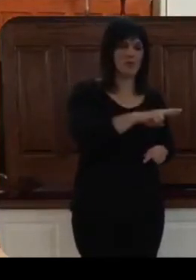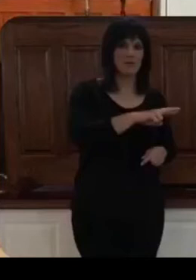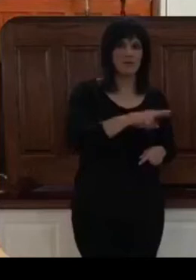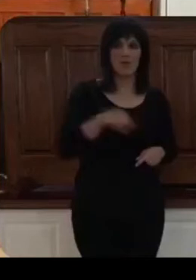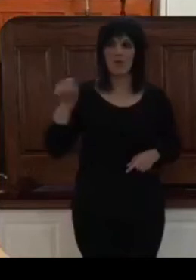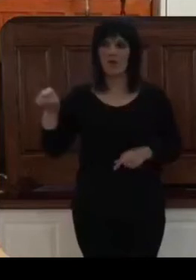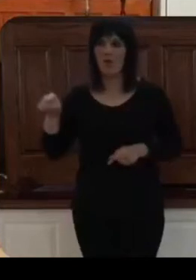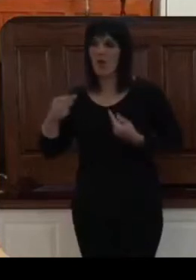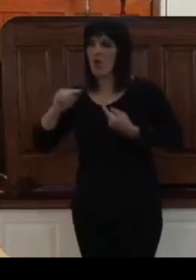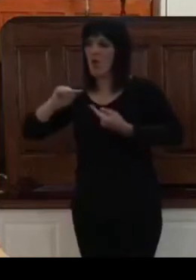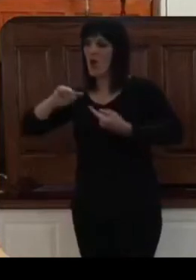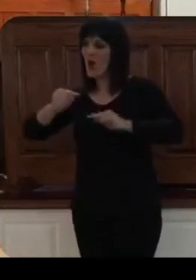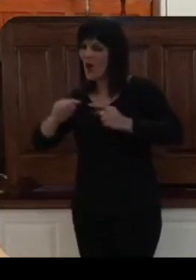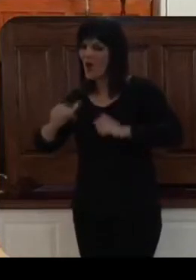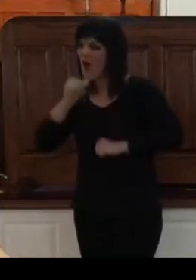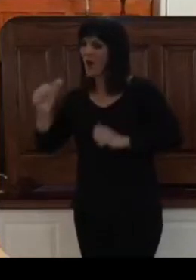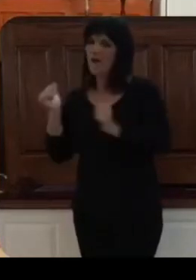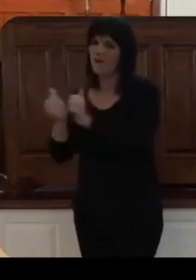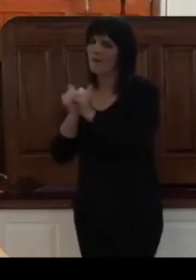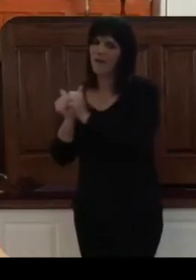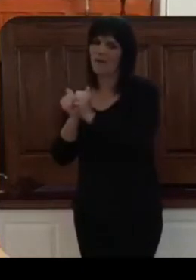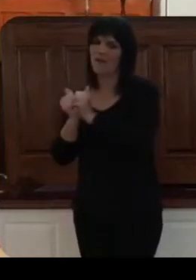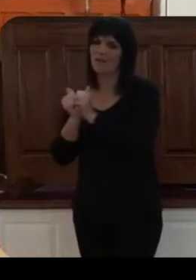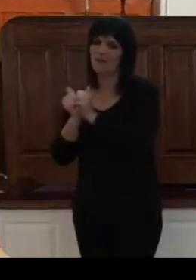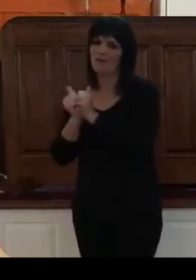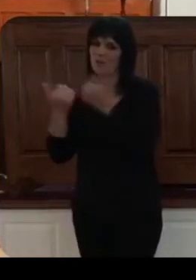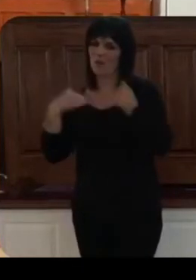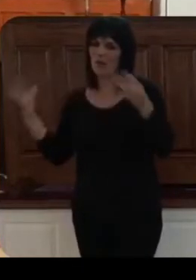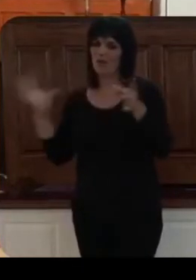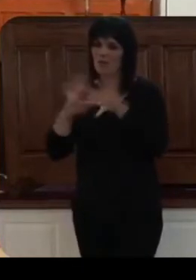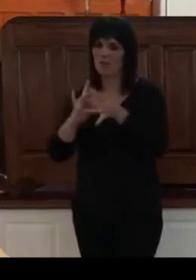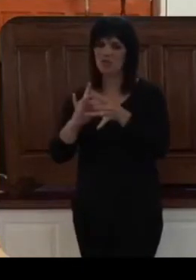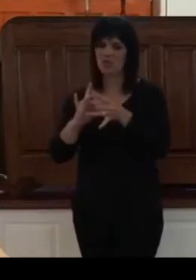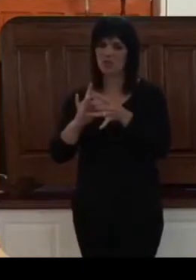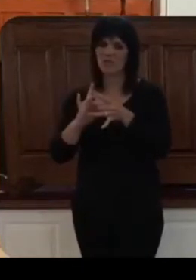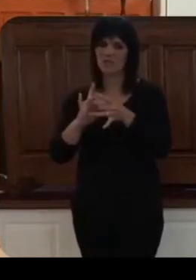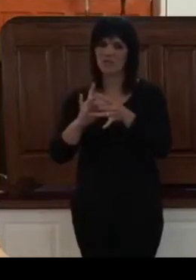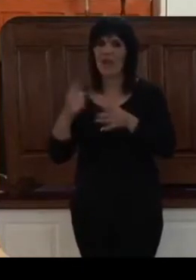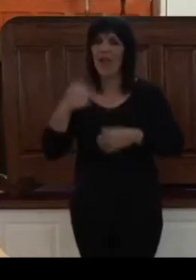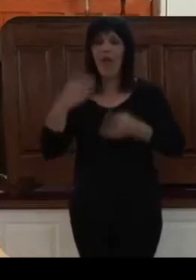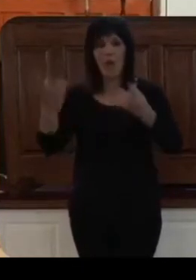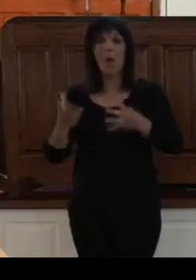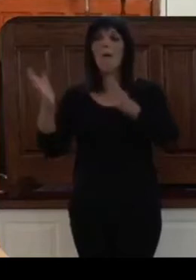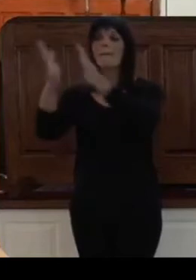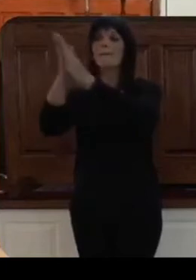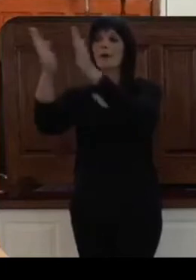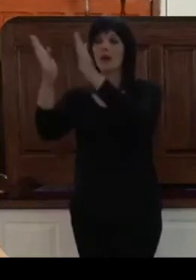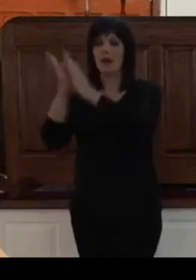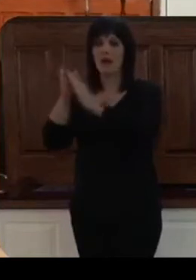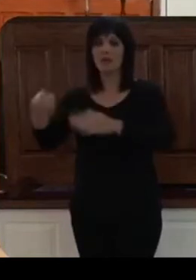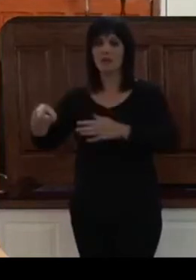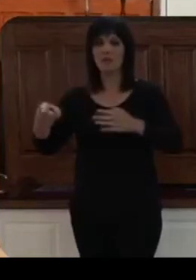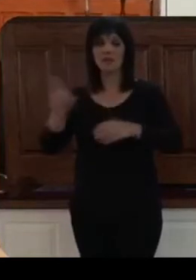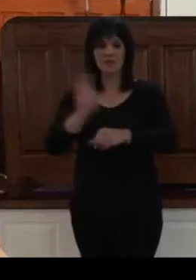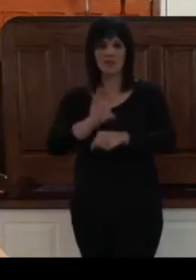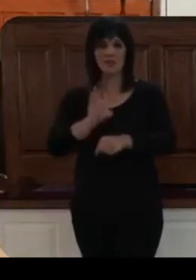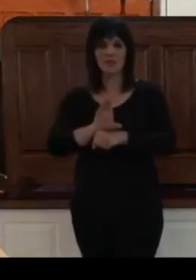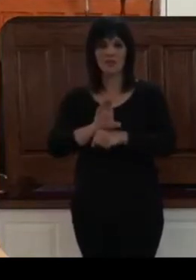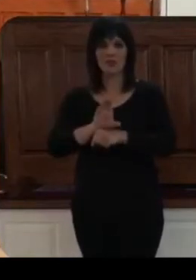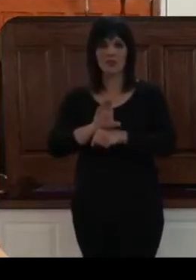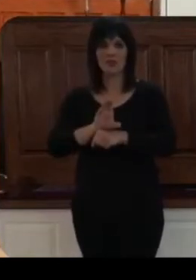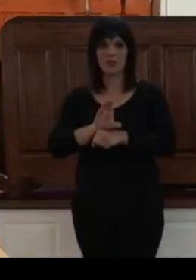together because we have this relationship. That's one thing I want to give praise to this church for. Over the last few